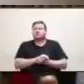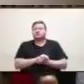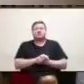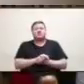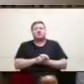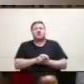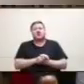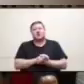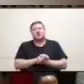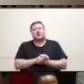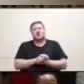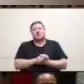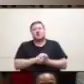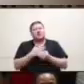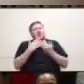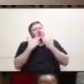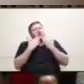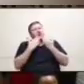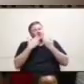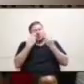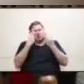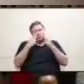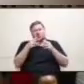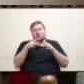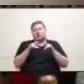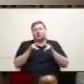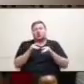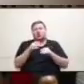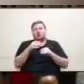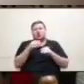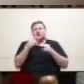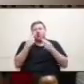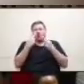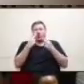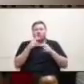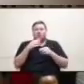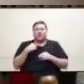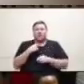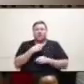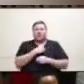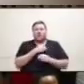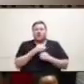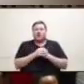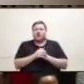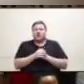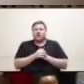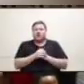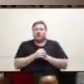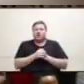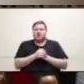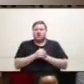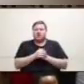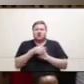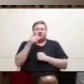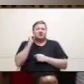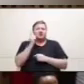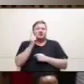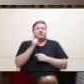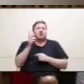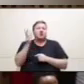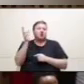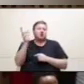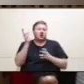Thank you very much, Honorable Chair and Honorable Member. The process of disciplinary hearing